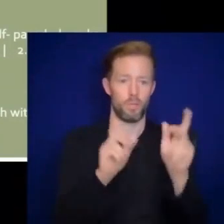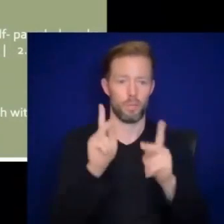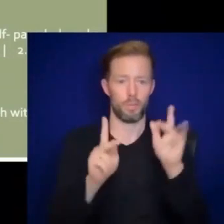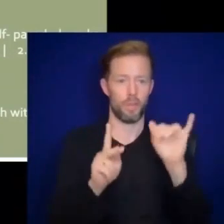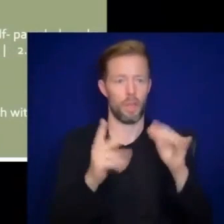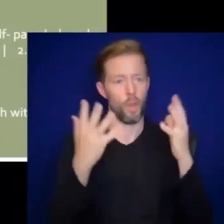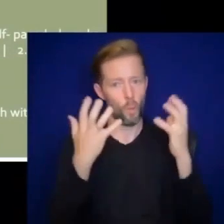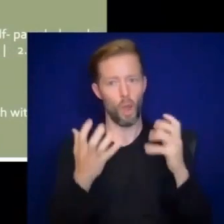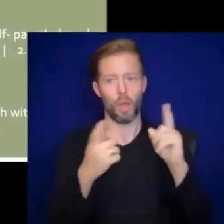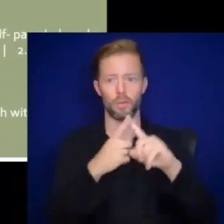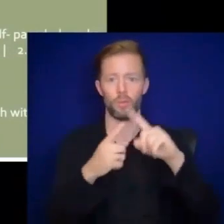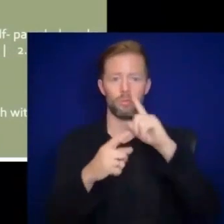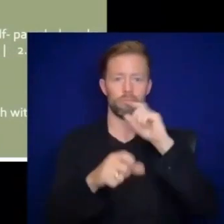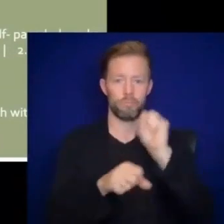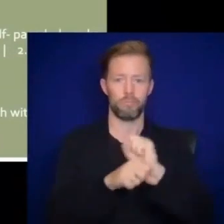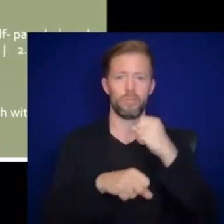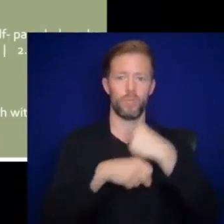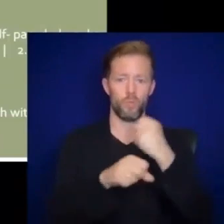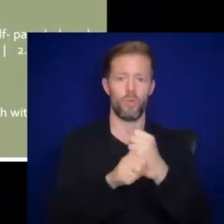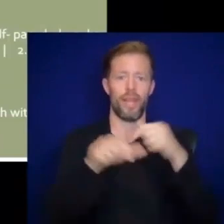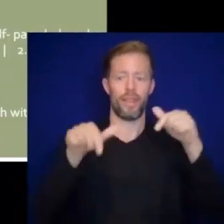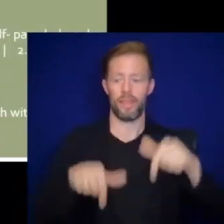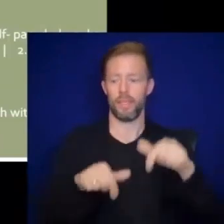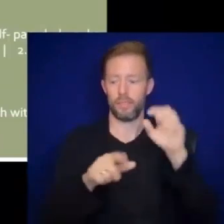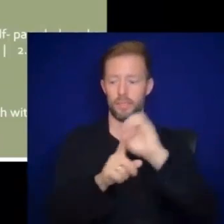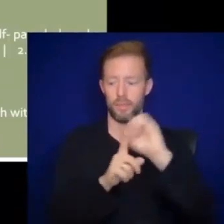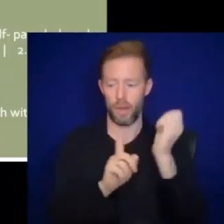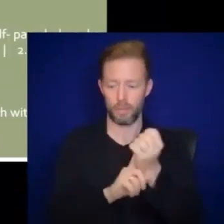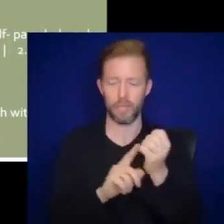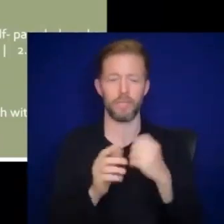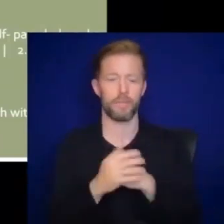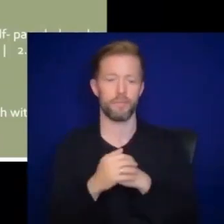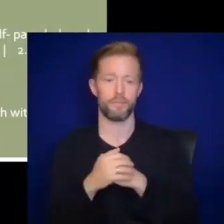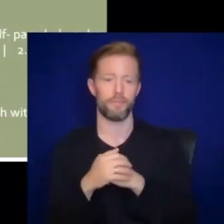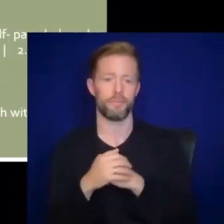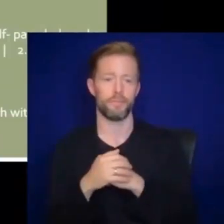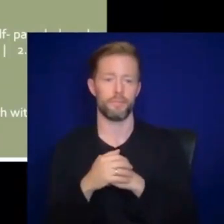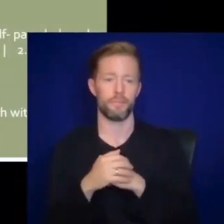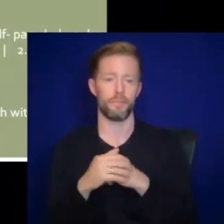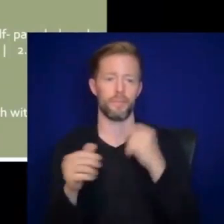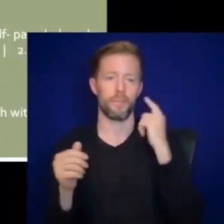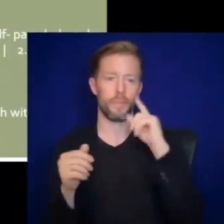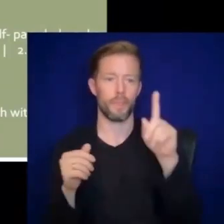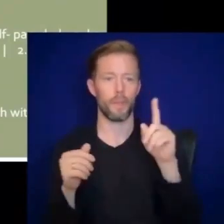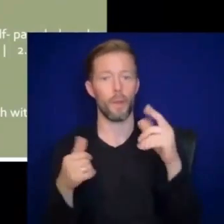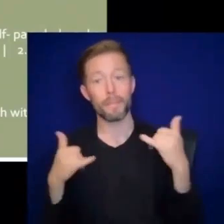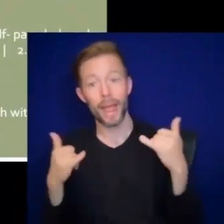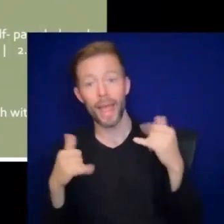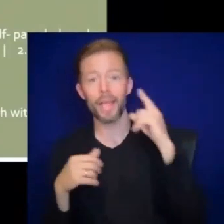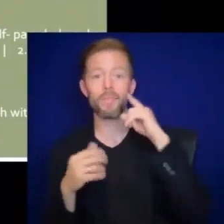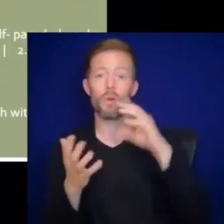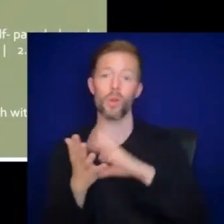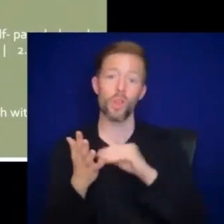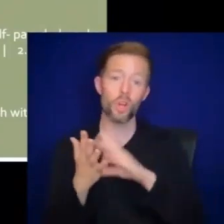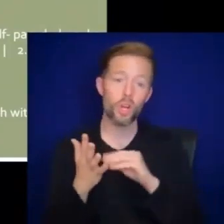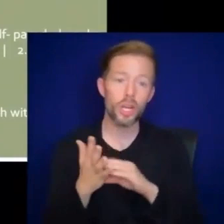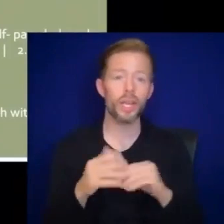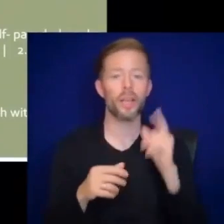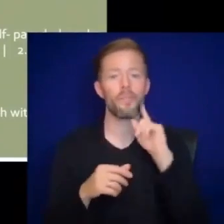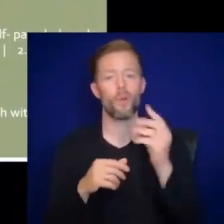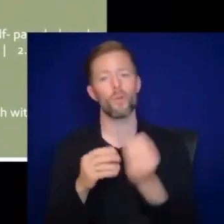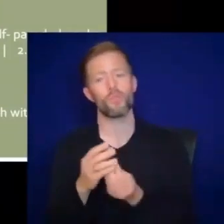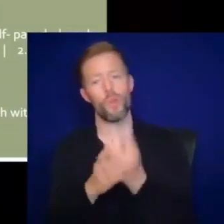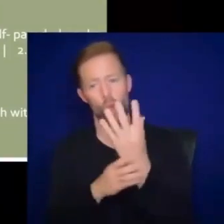support the people that want to actually create these incredible environments for playing, for